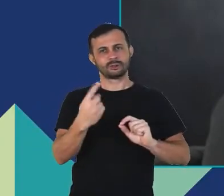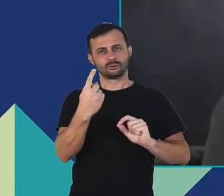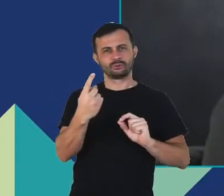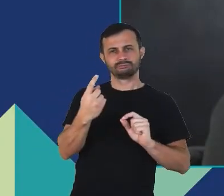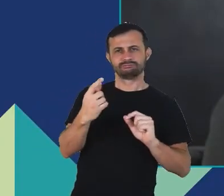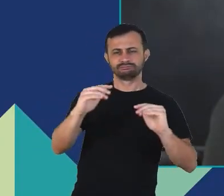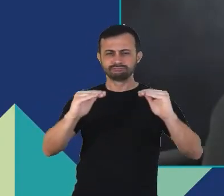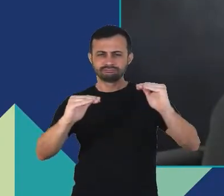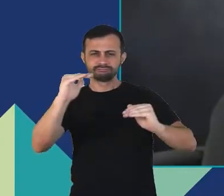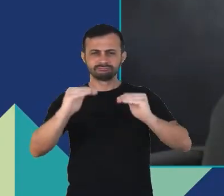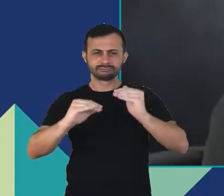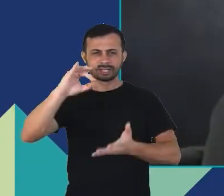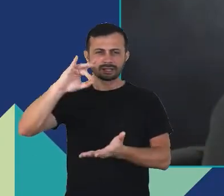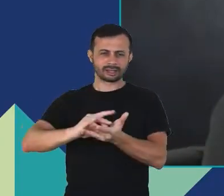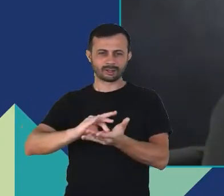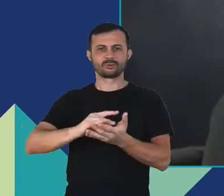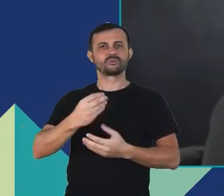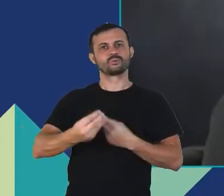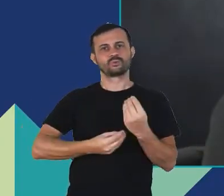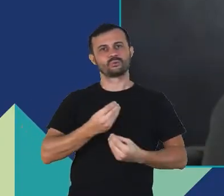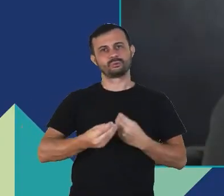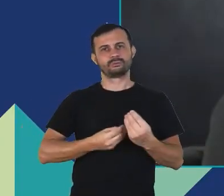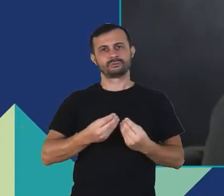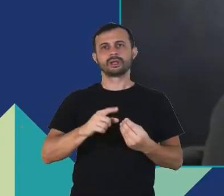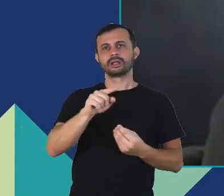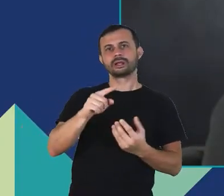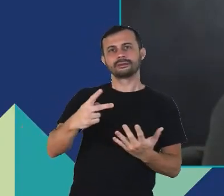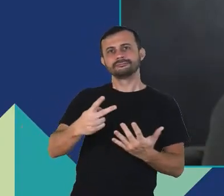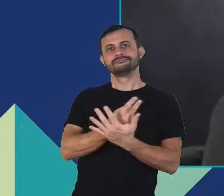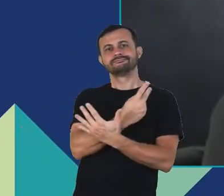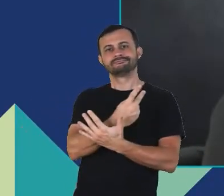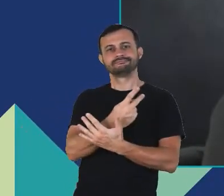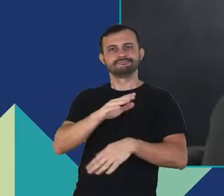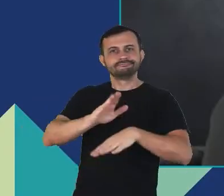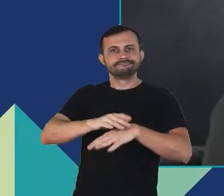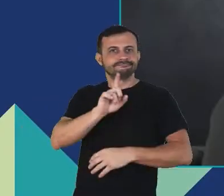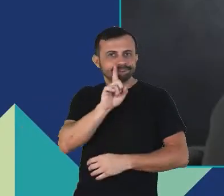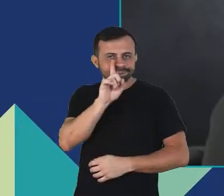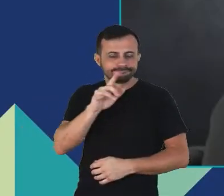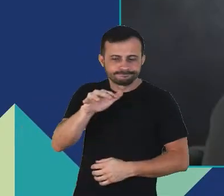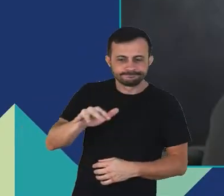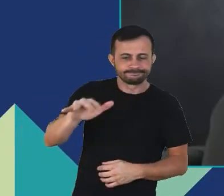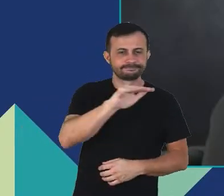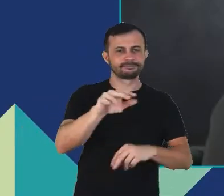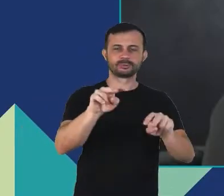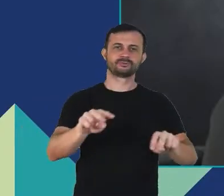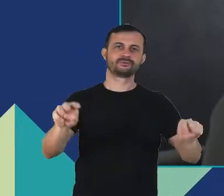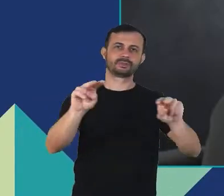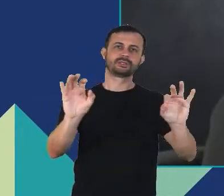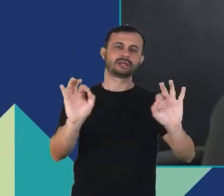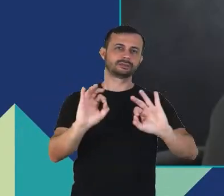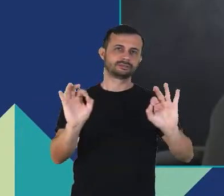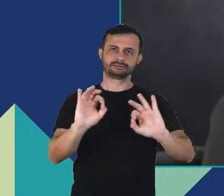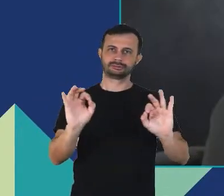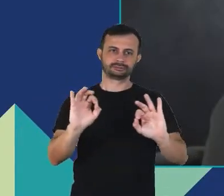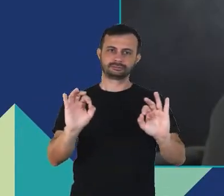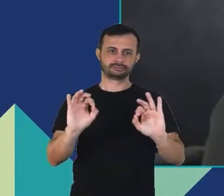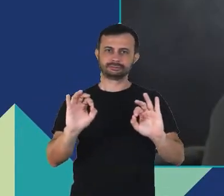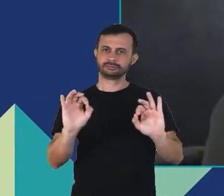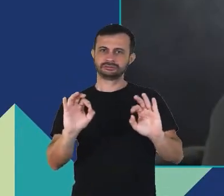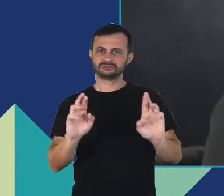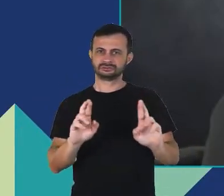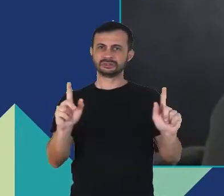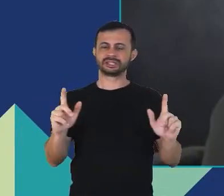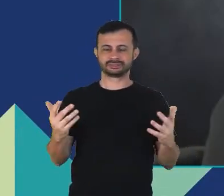rainfall event for design purposes, I have not seen big differences. So I'm just pulling